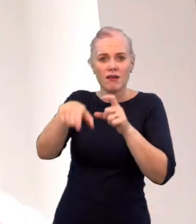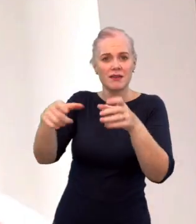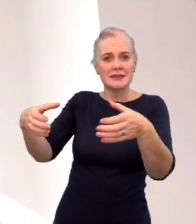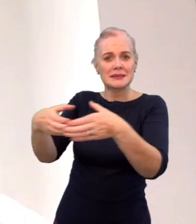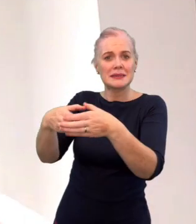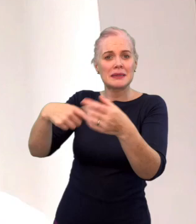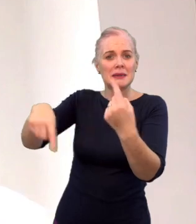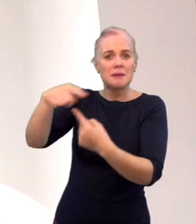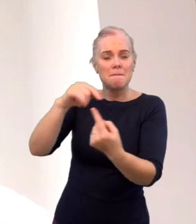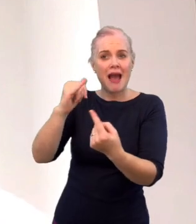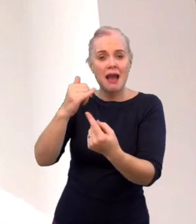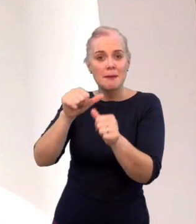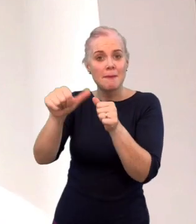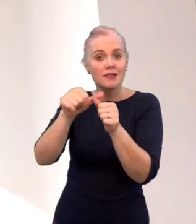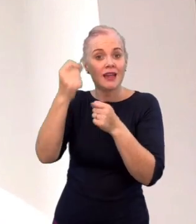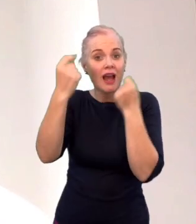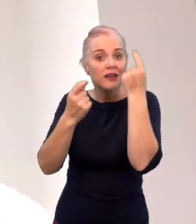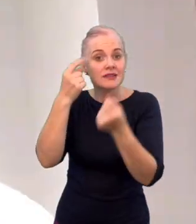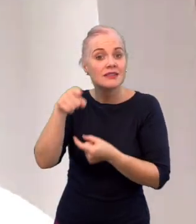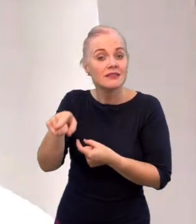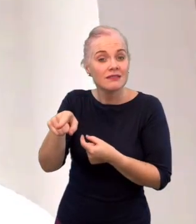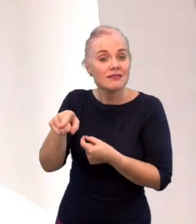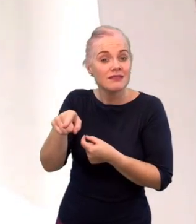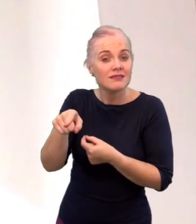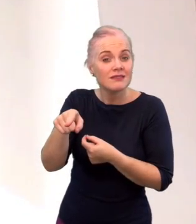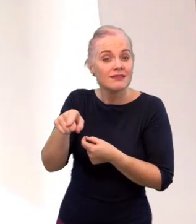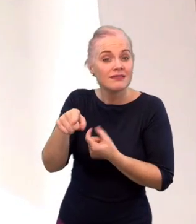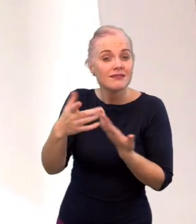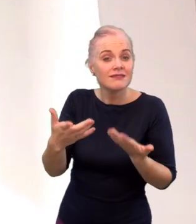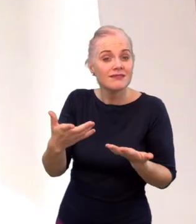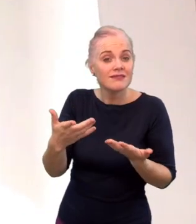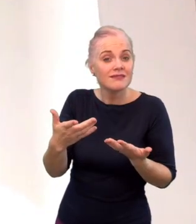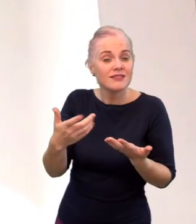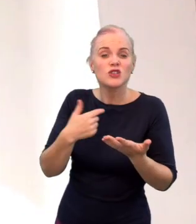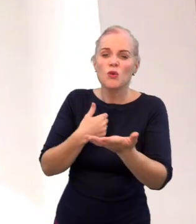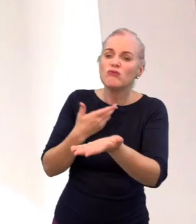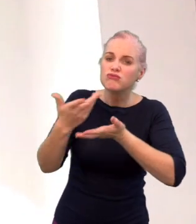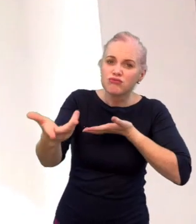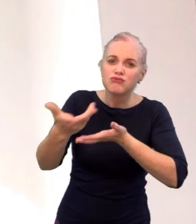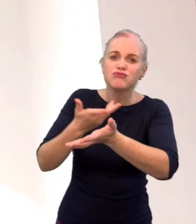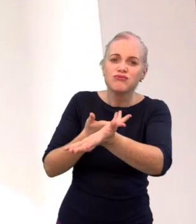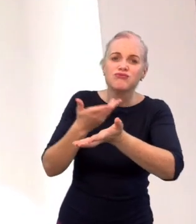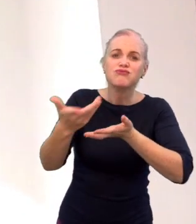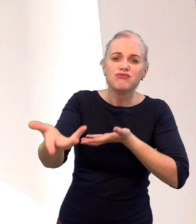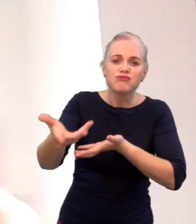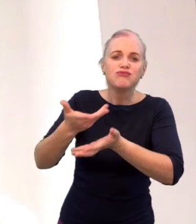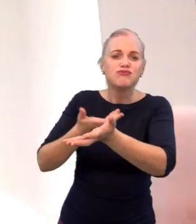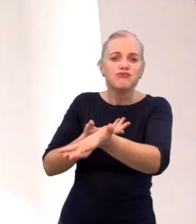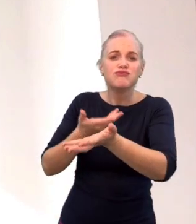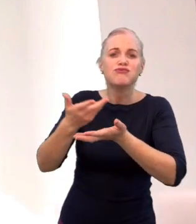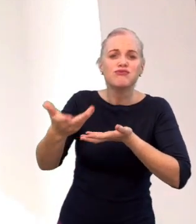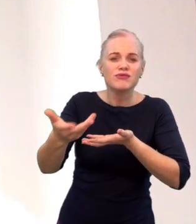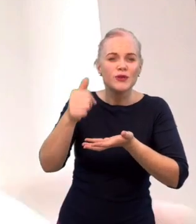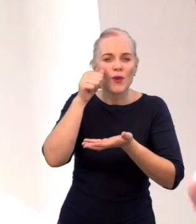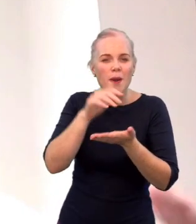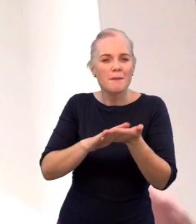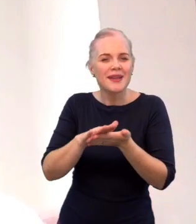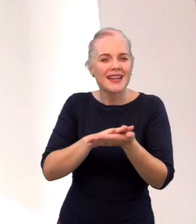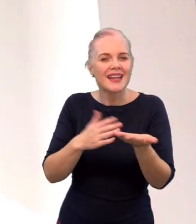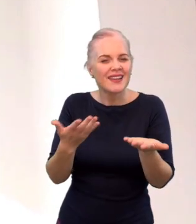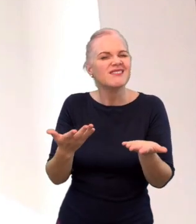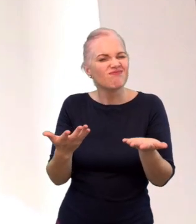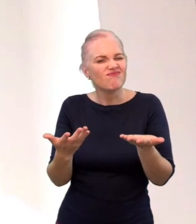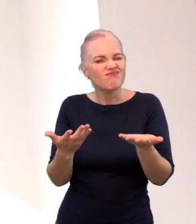whole team of people who might have way better ideas than me. And we just keep that conversation going. Do you know what I